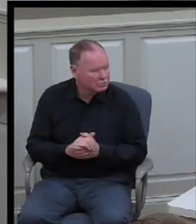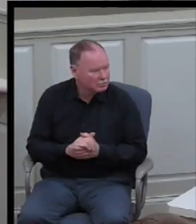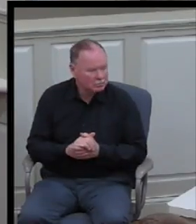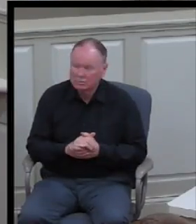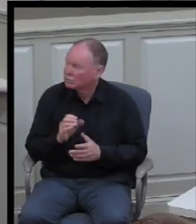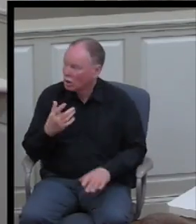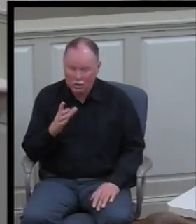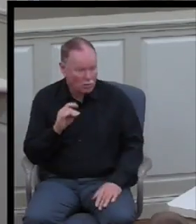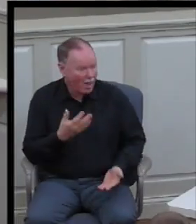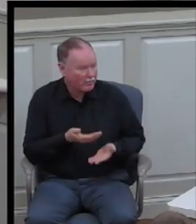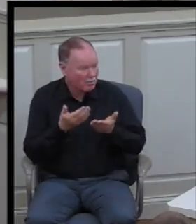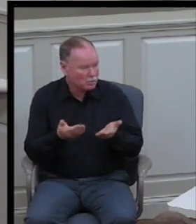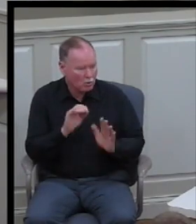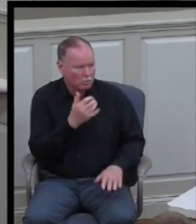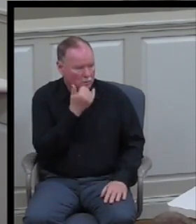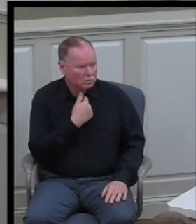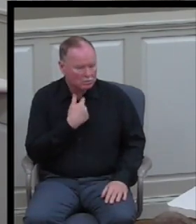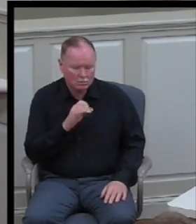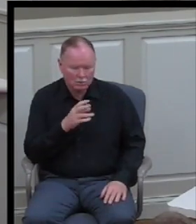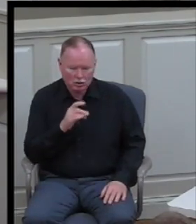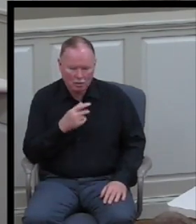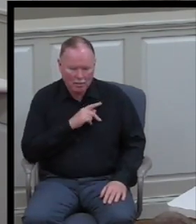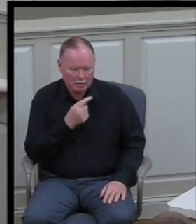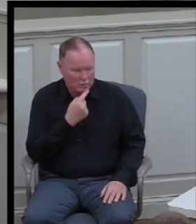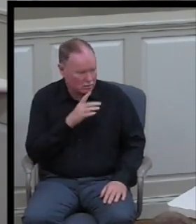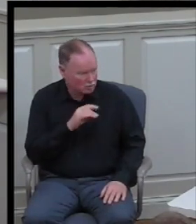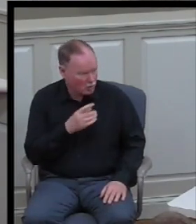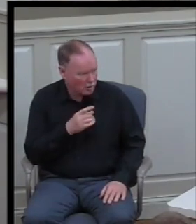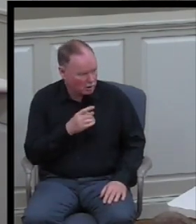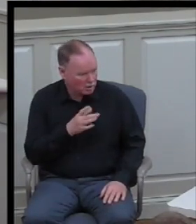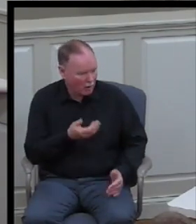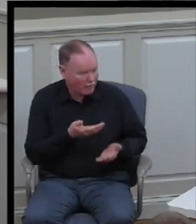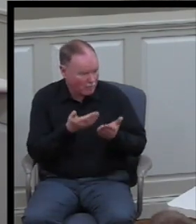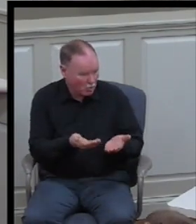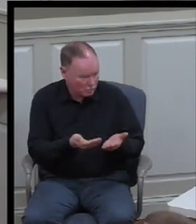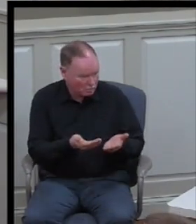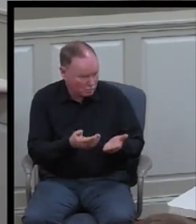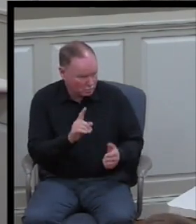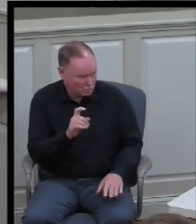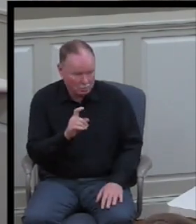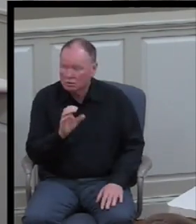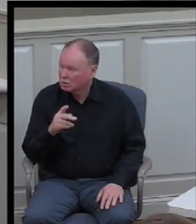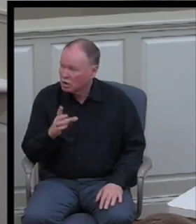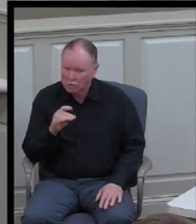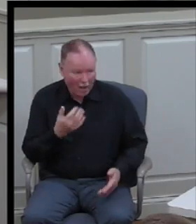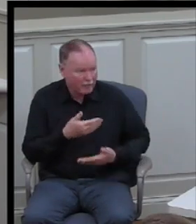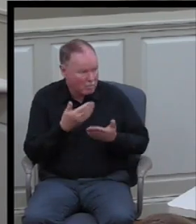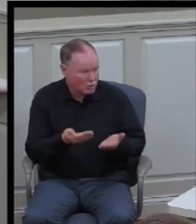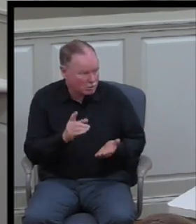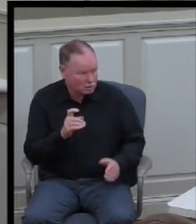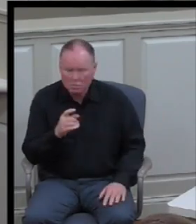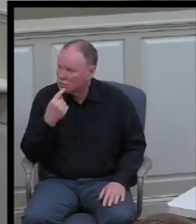Do you hear a motion? I'm sorry. Do we need a motion? Just No, a motion. Yes. a motion? And roll Do call. I hear a motion?